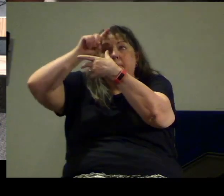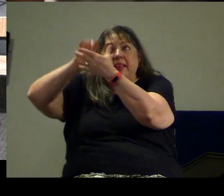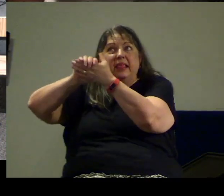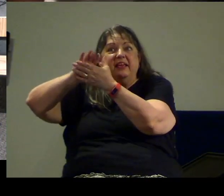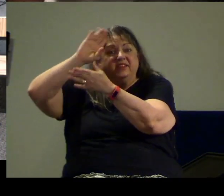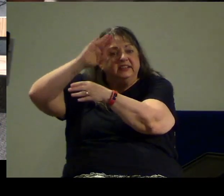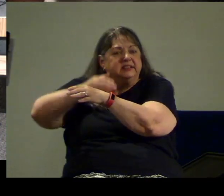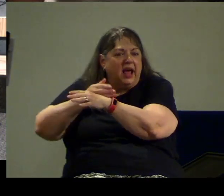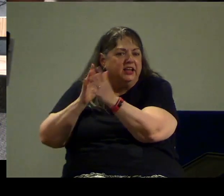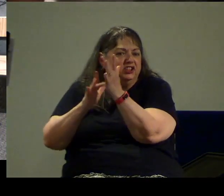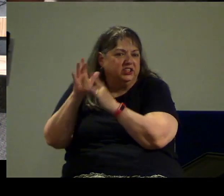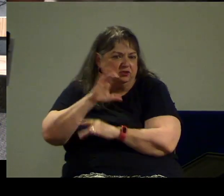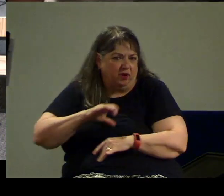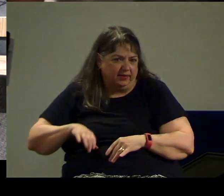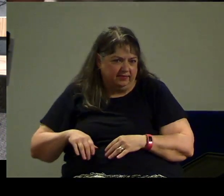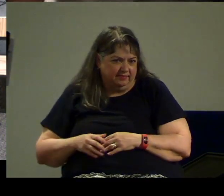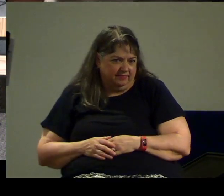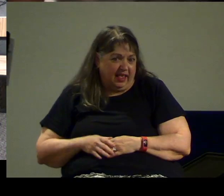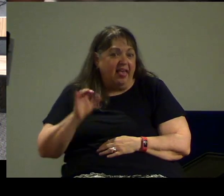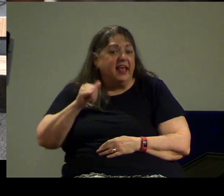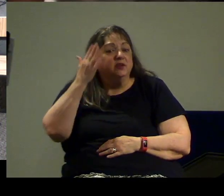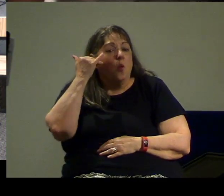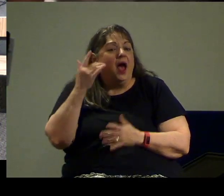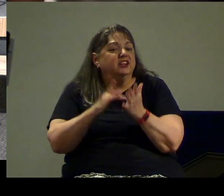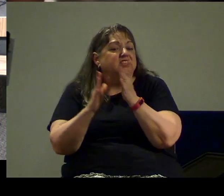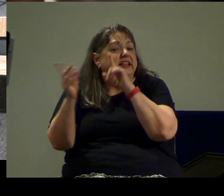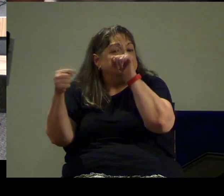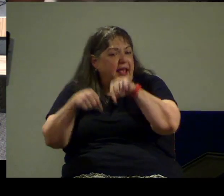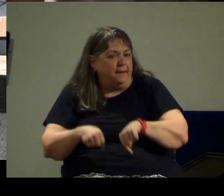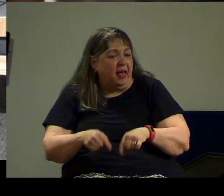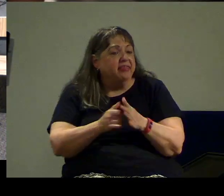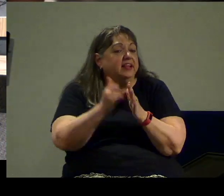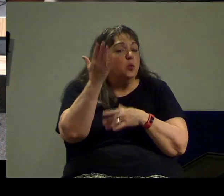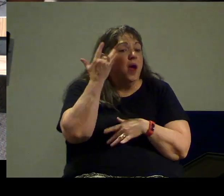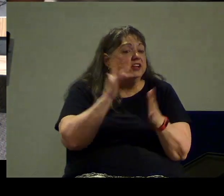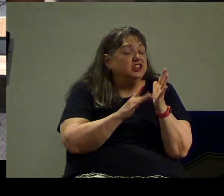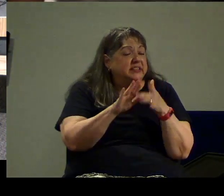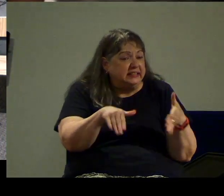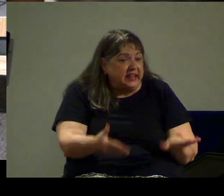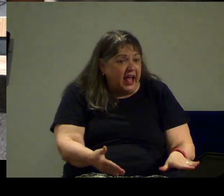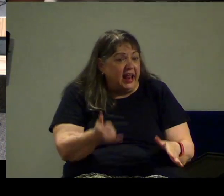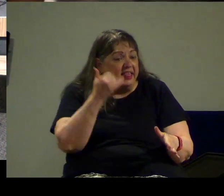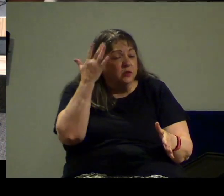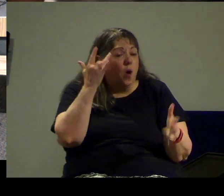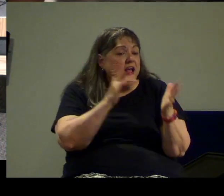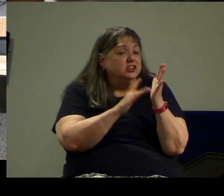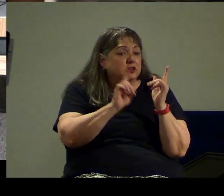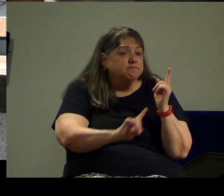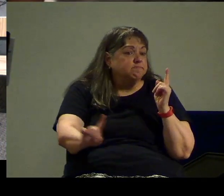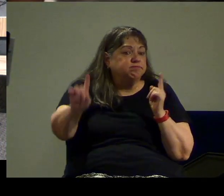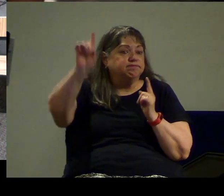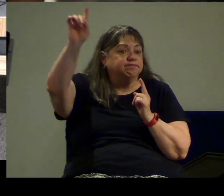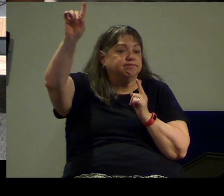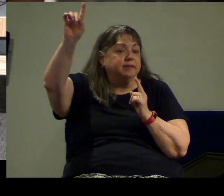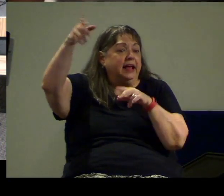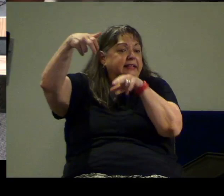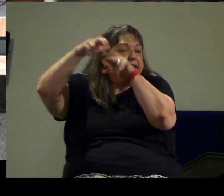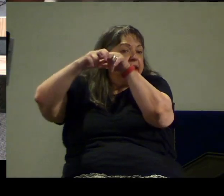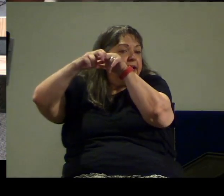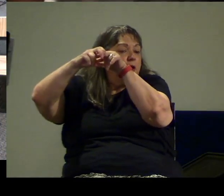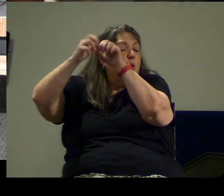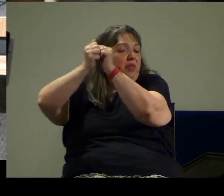why Jesus came. That's why Jesus lived. That's why Jesus died. That's why Jesus ascended and is seated at the right hand of the God the